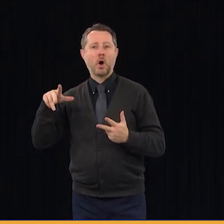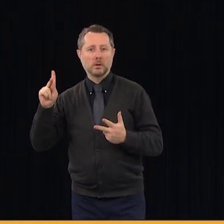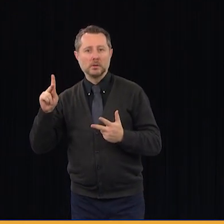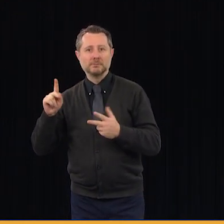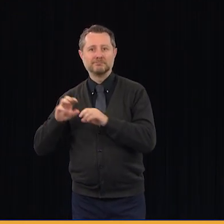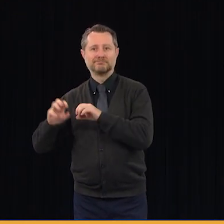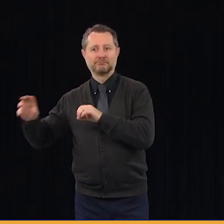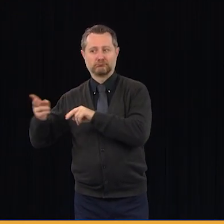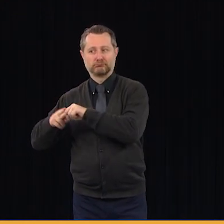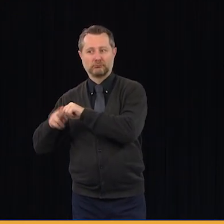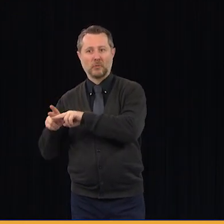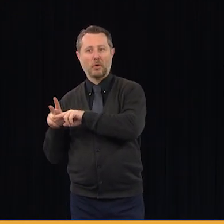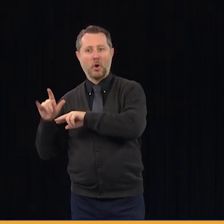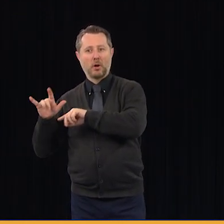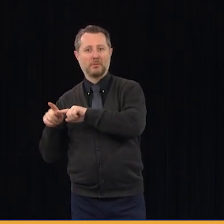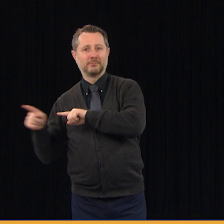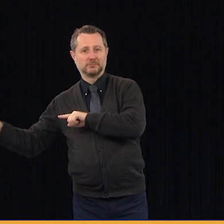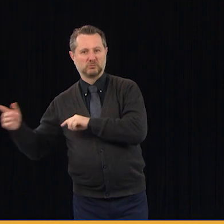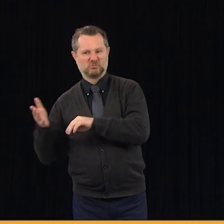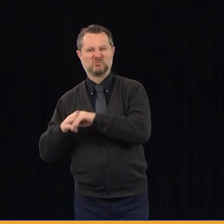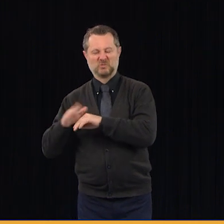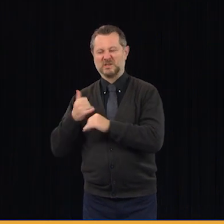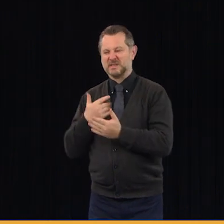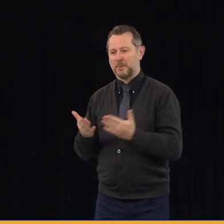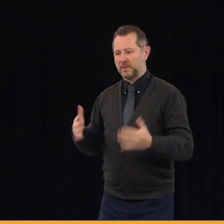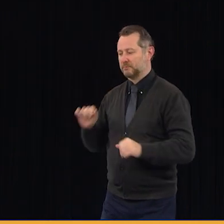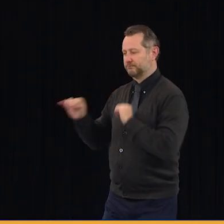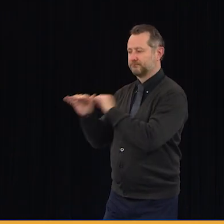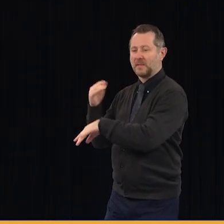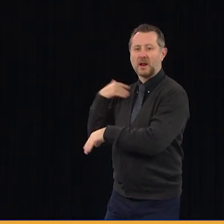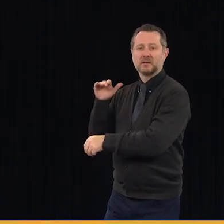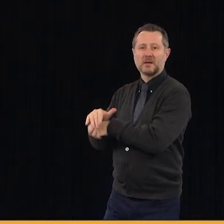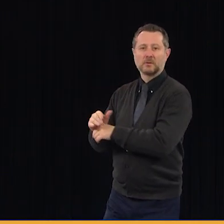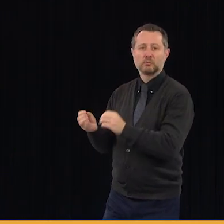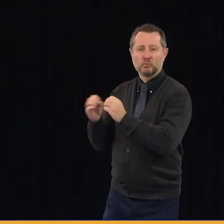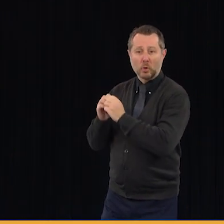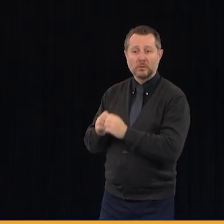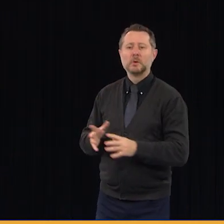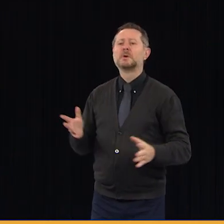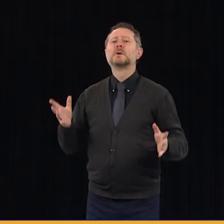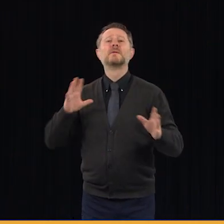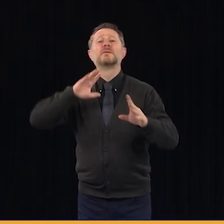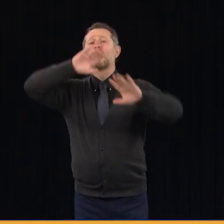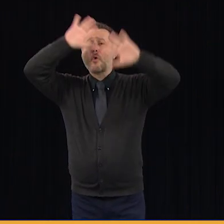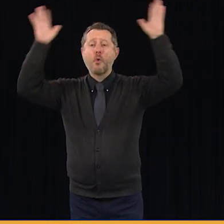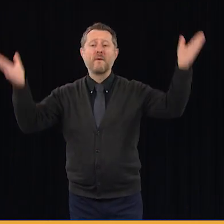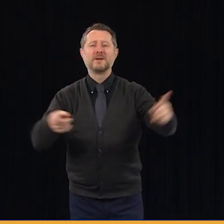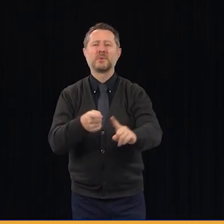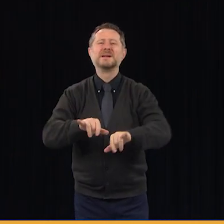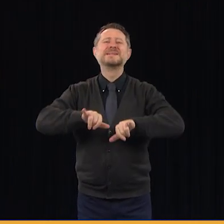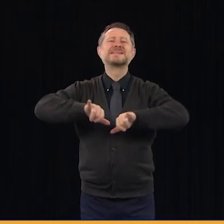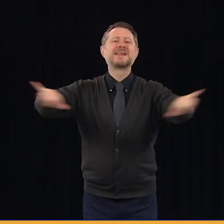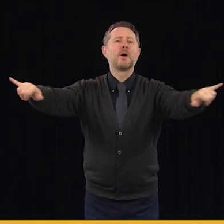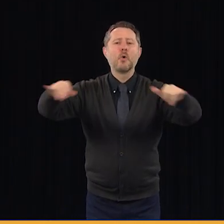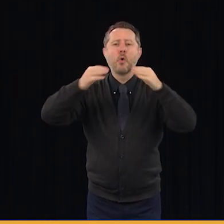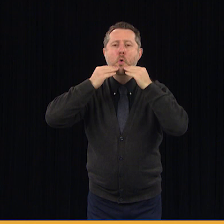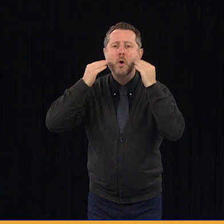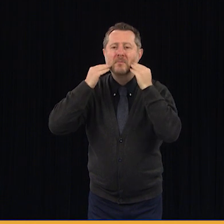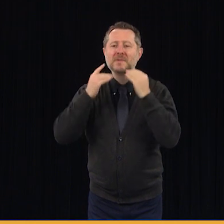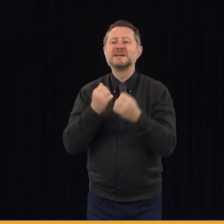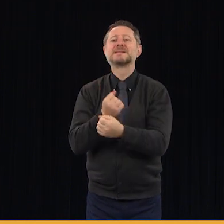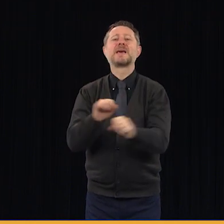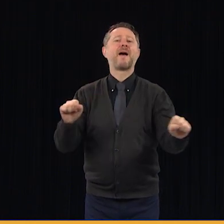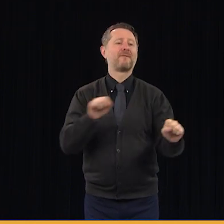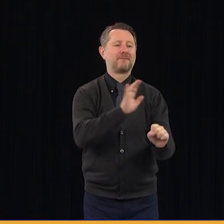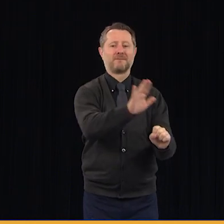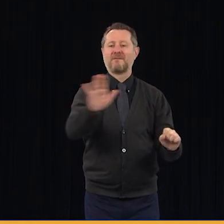additional equipment last night. And the overall point is, look, you stay at home and you save a